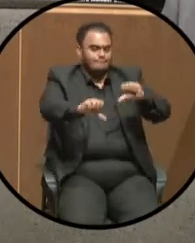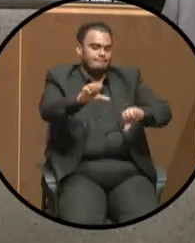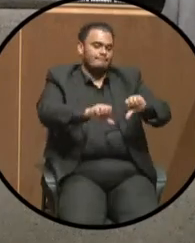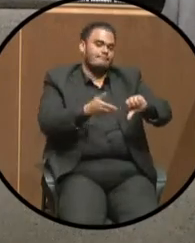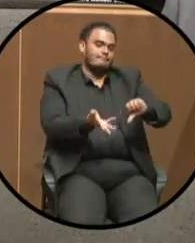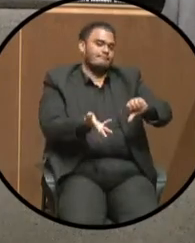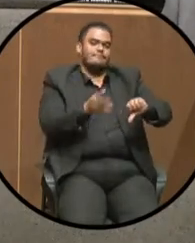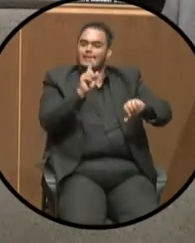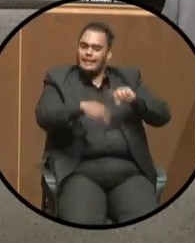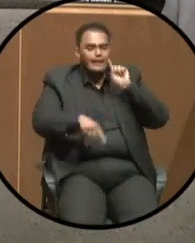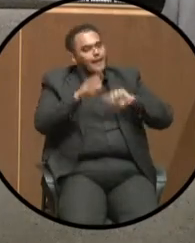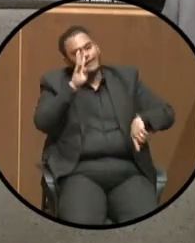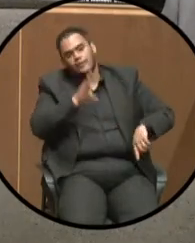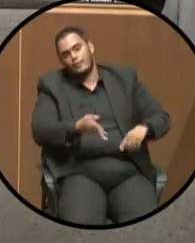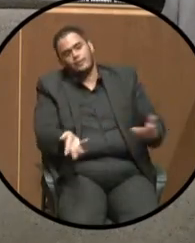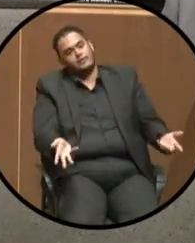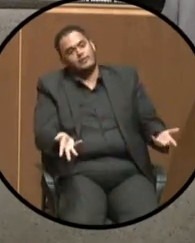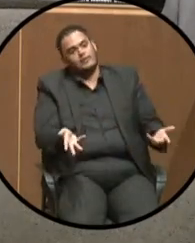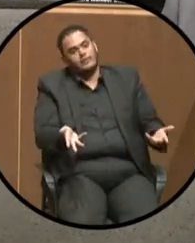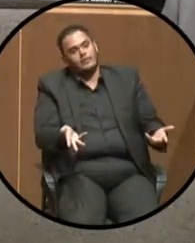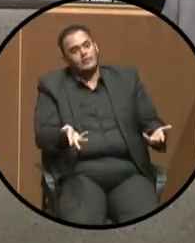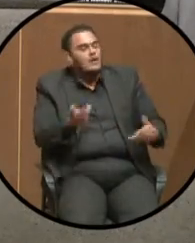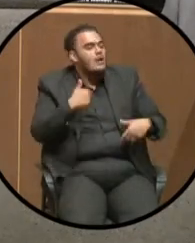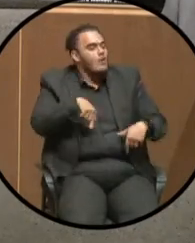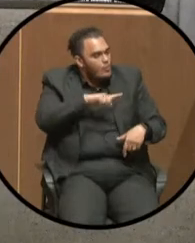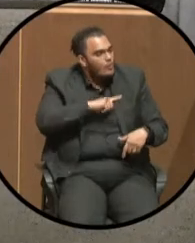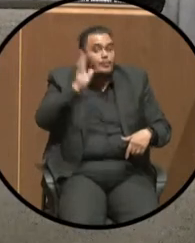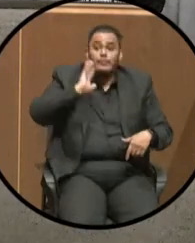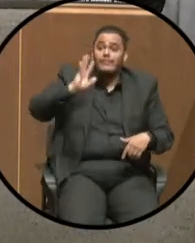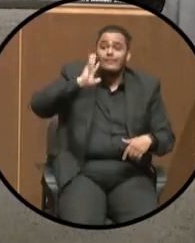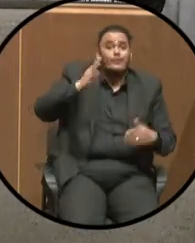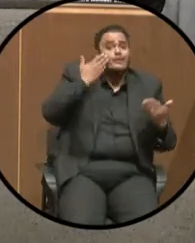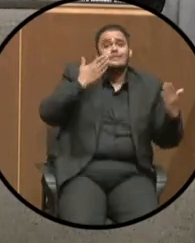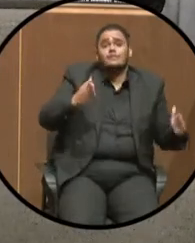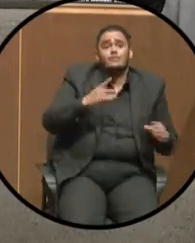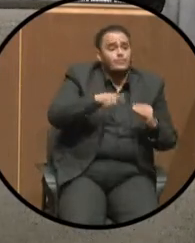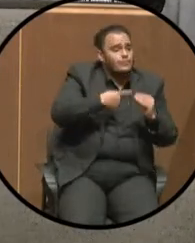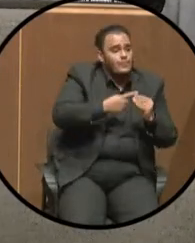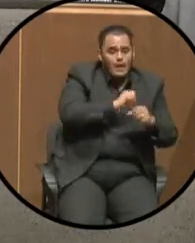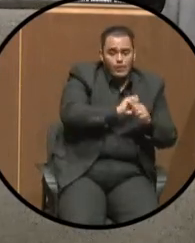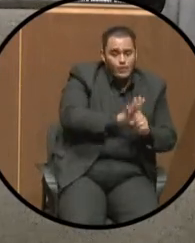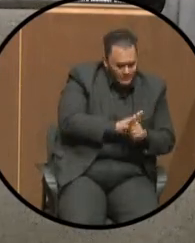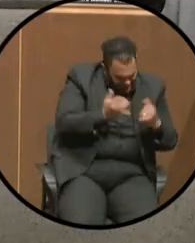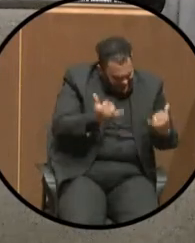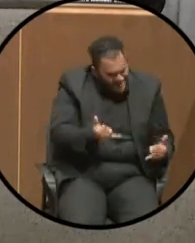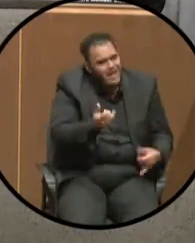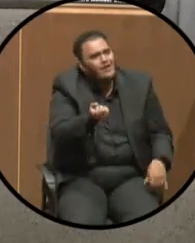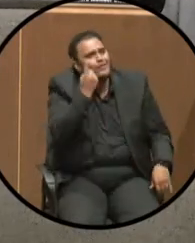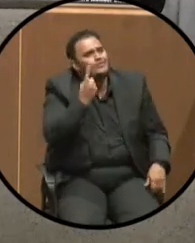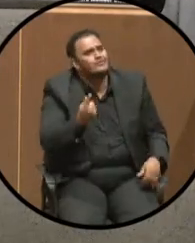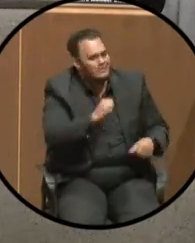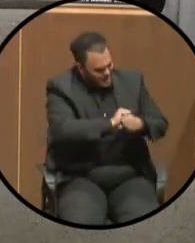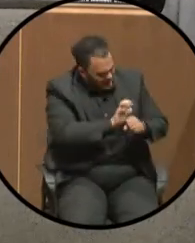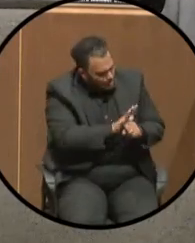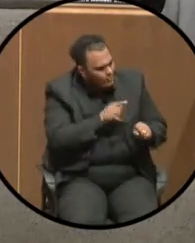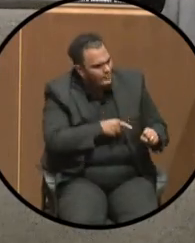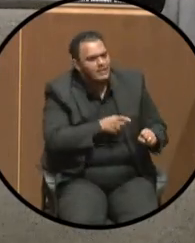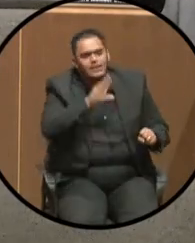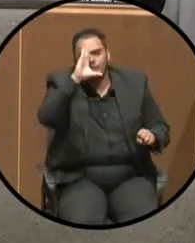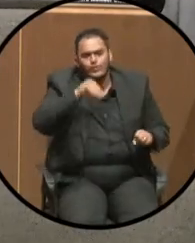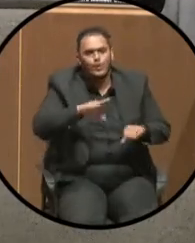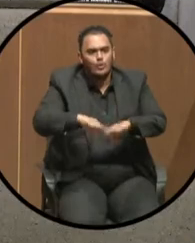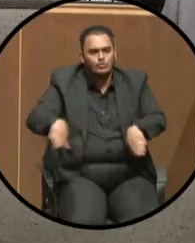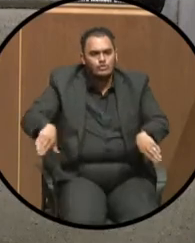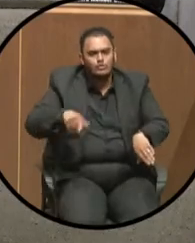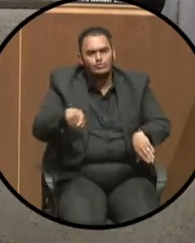didn't know much about COVID. Now we do. We know that children are at low risk. We know that those are at risk are